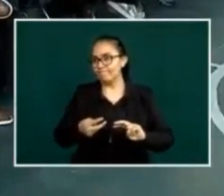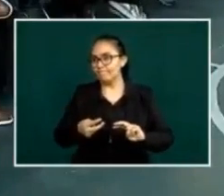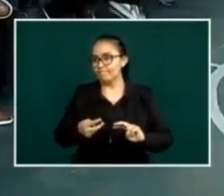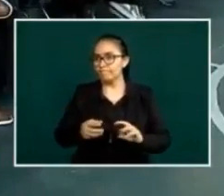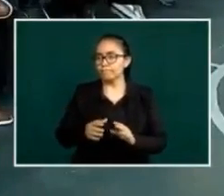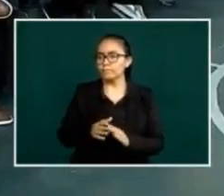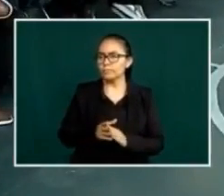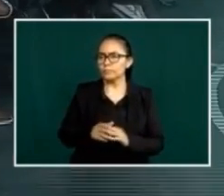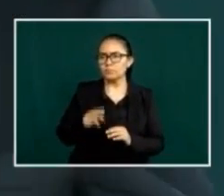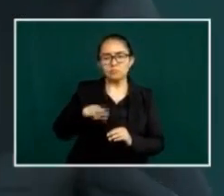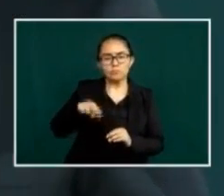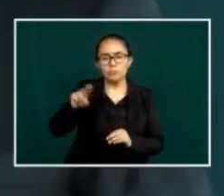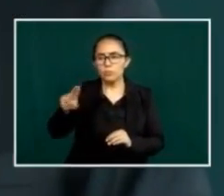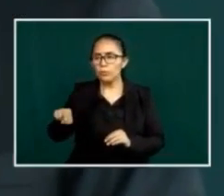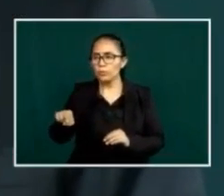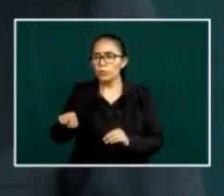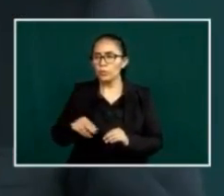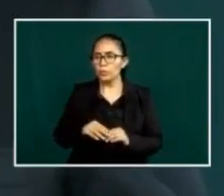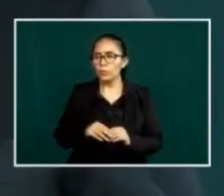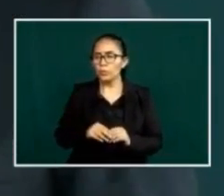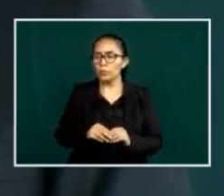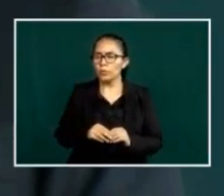silence, complicit silence.